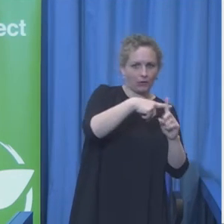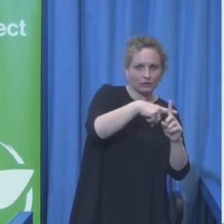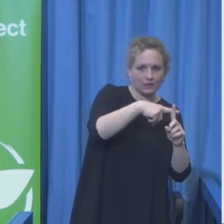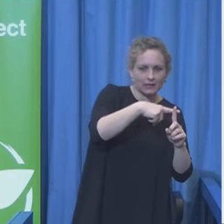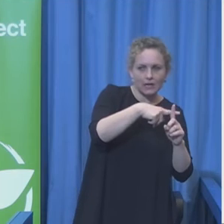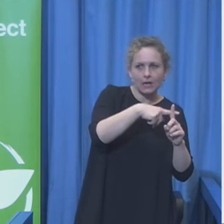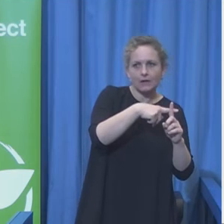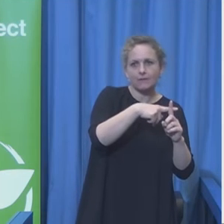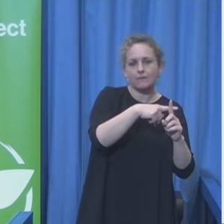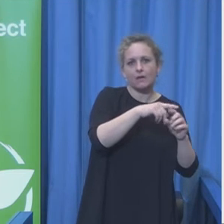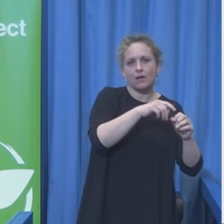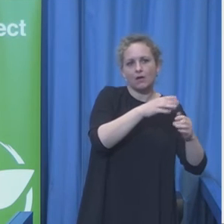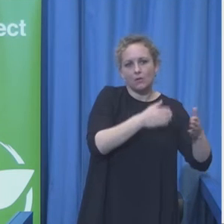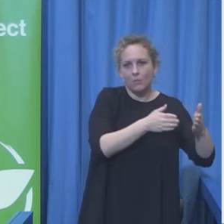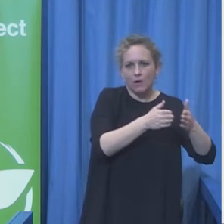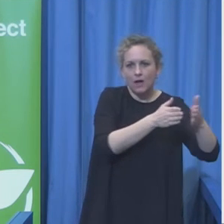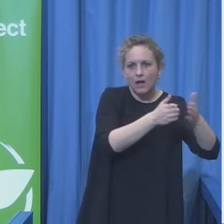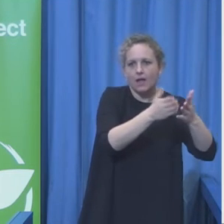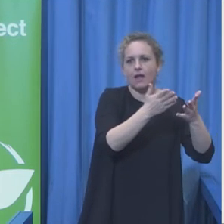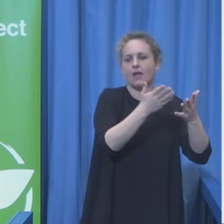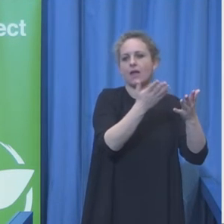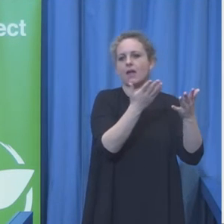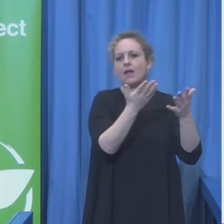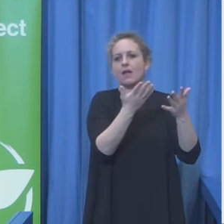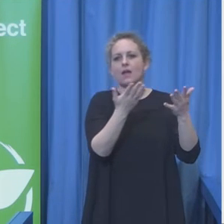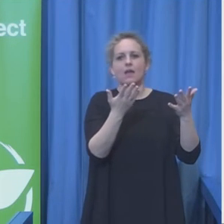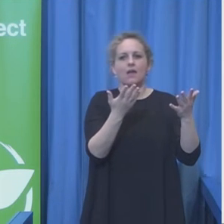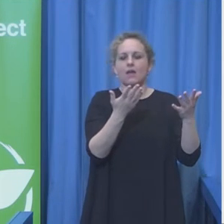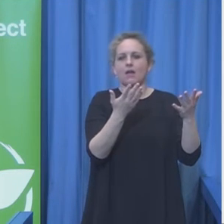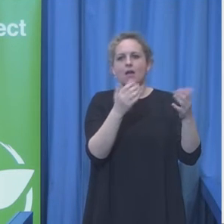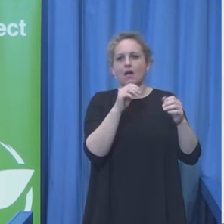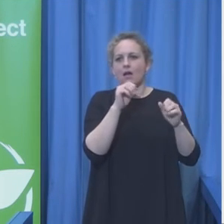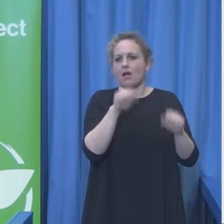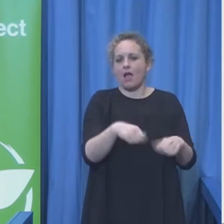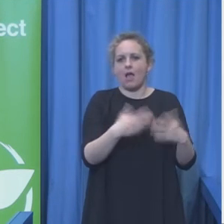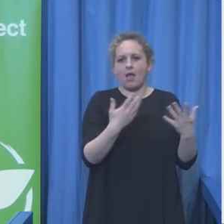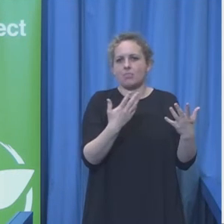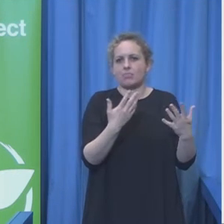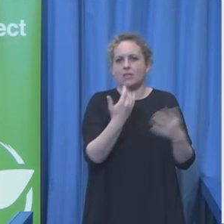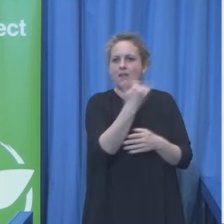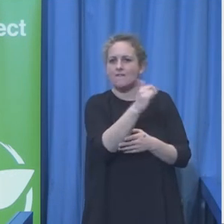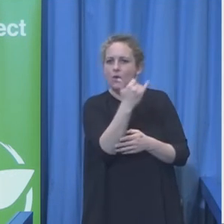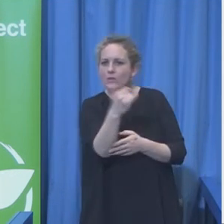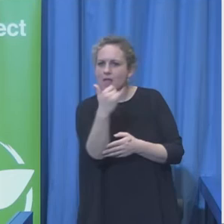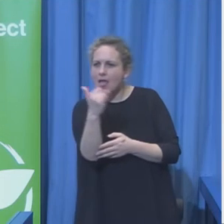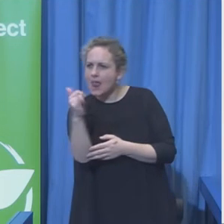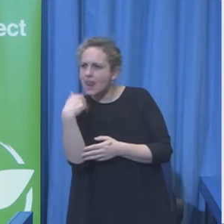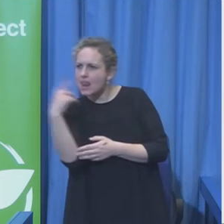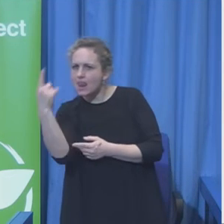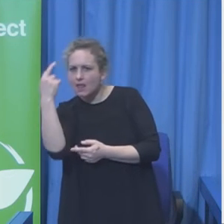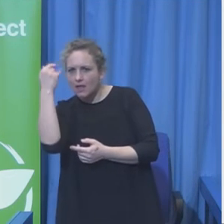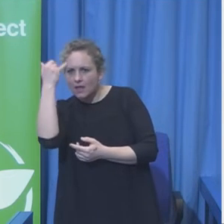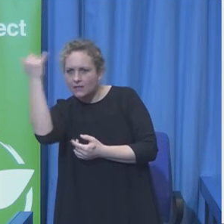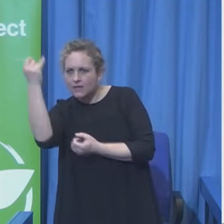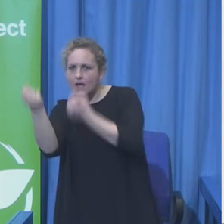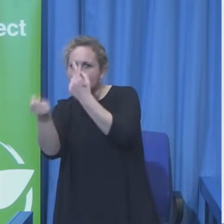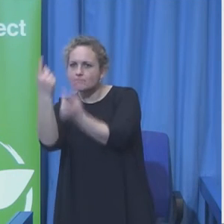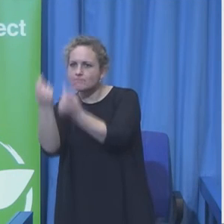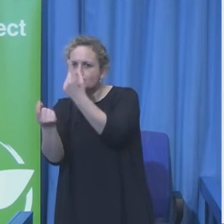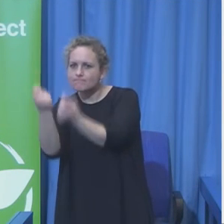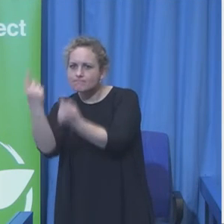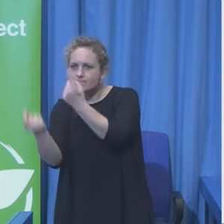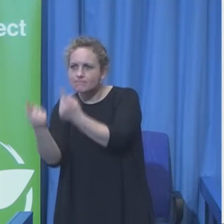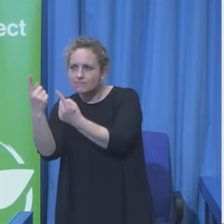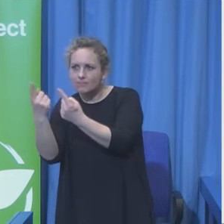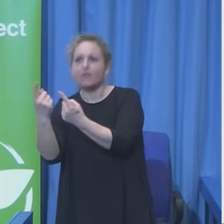individuals who are doing this on a regular basis and getting that information back to our policymakers in the U.S. is really important. I also wanted to mention that